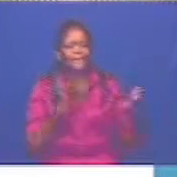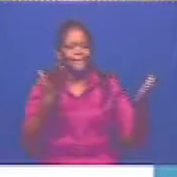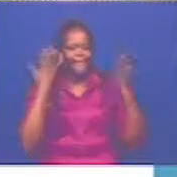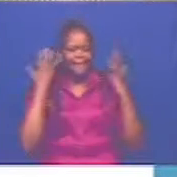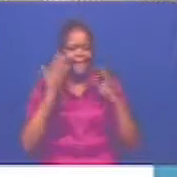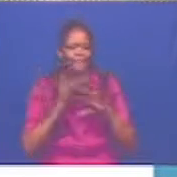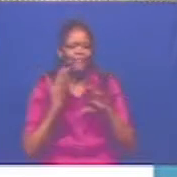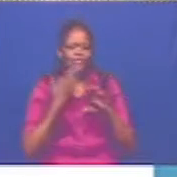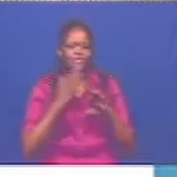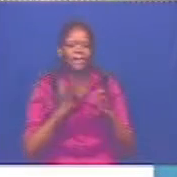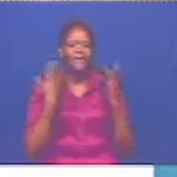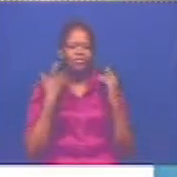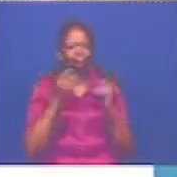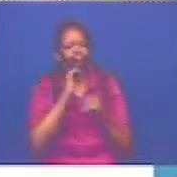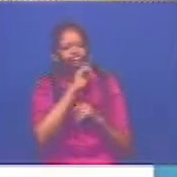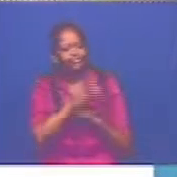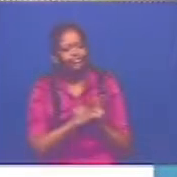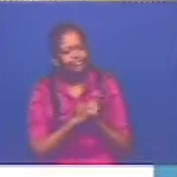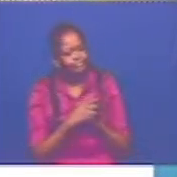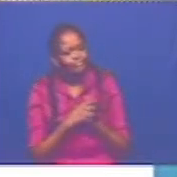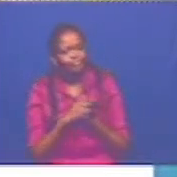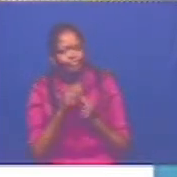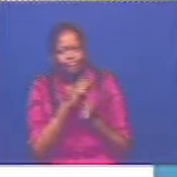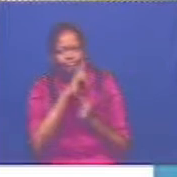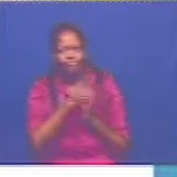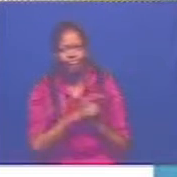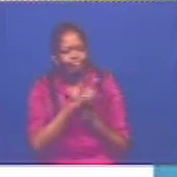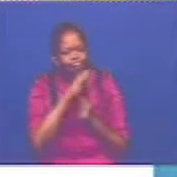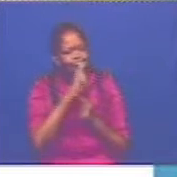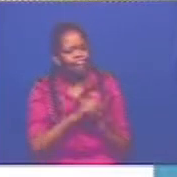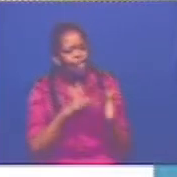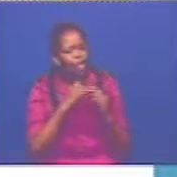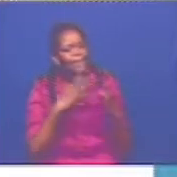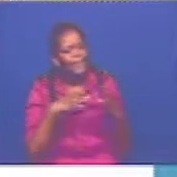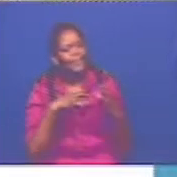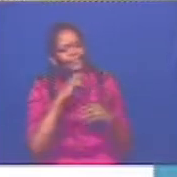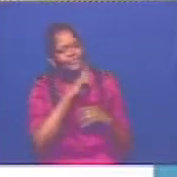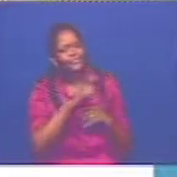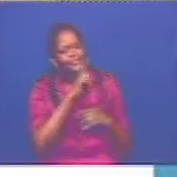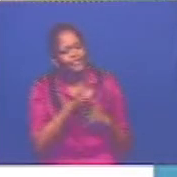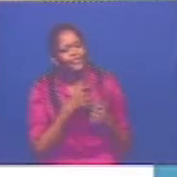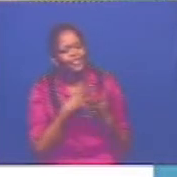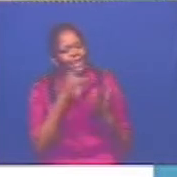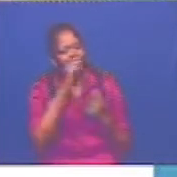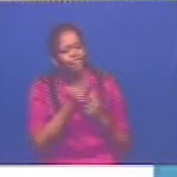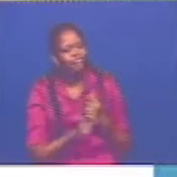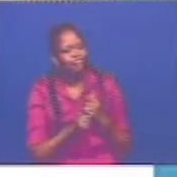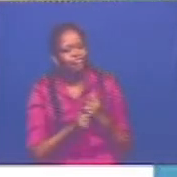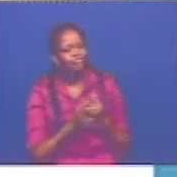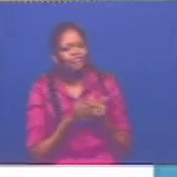before we drop Milele, I want to ask you guys a question. And this is a question I constantly ask Kenyans artists from whatever region. There is